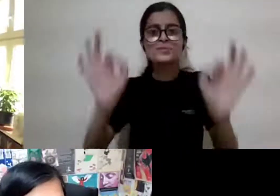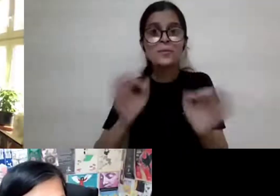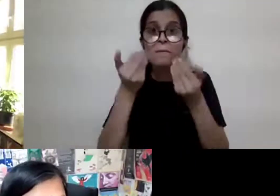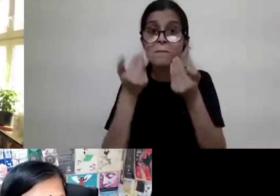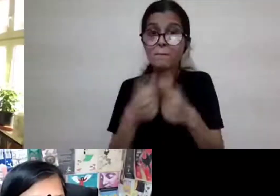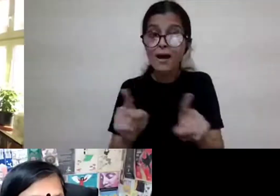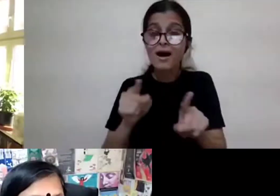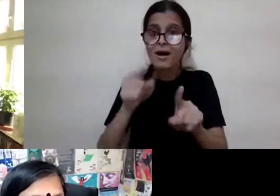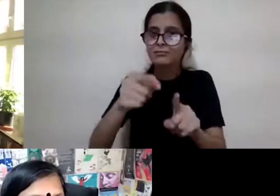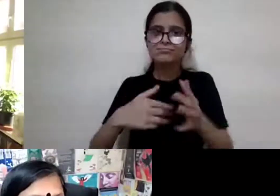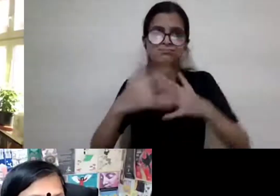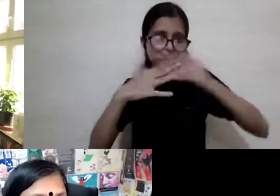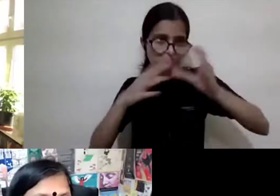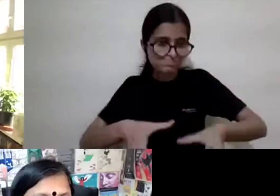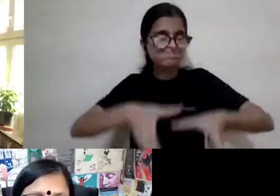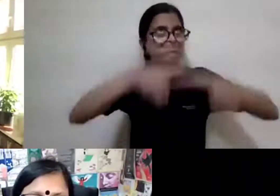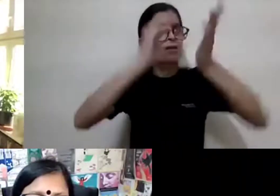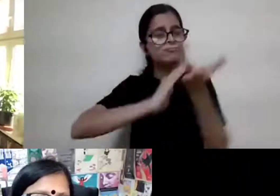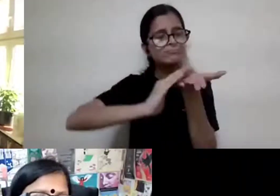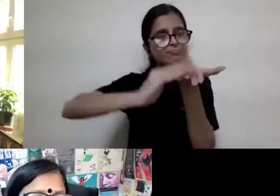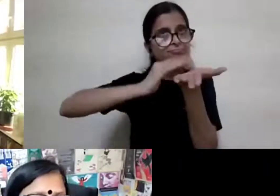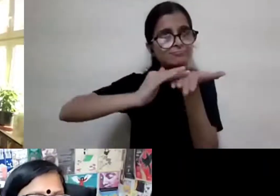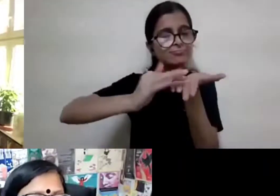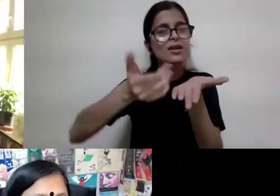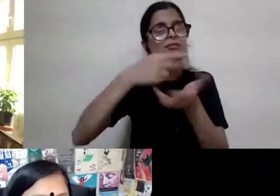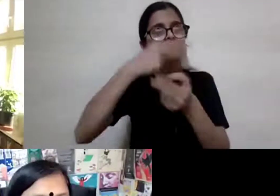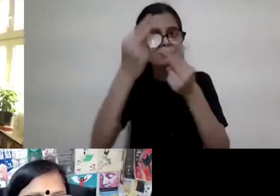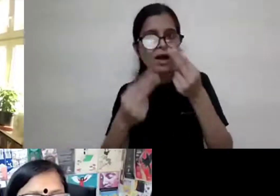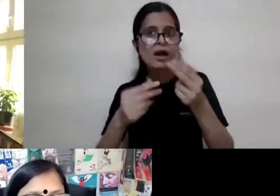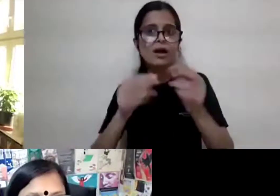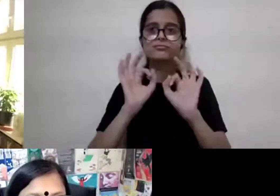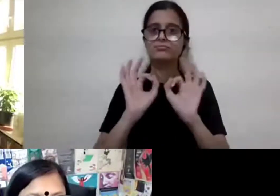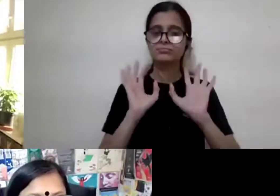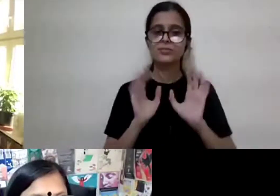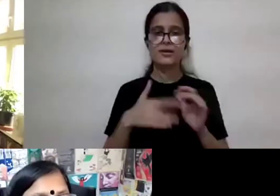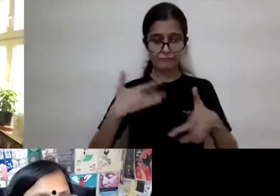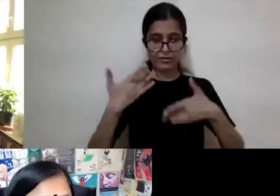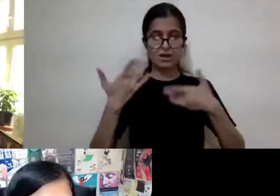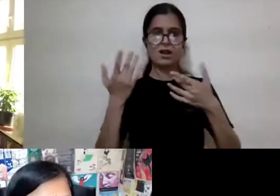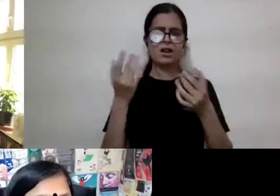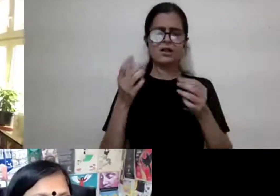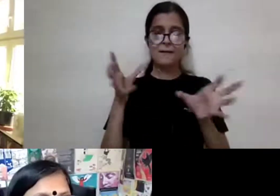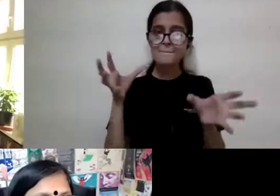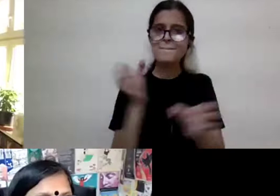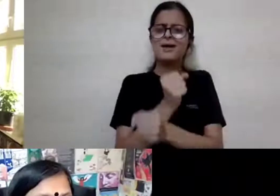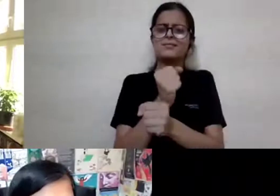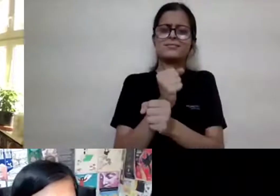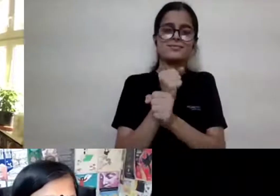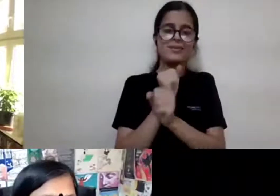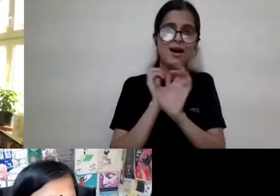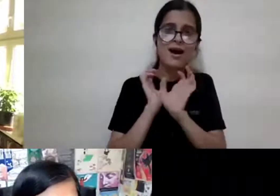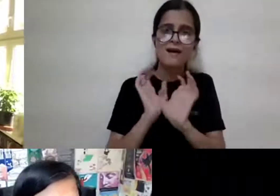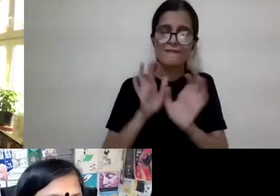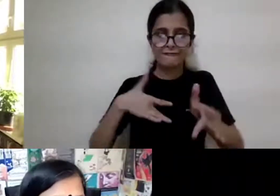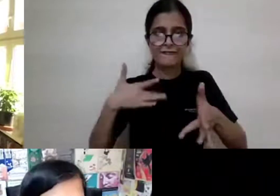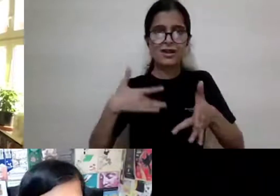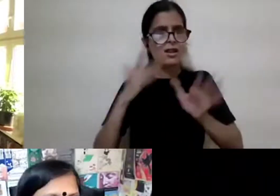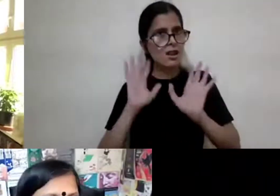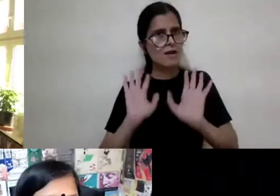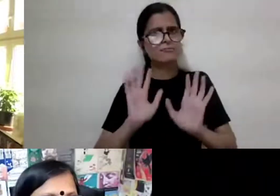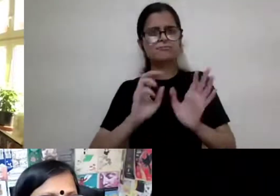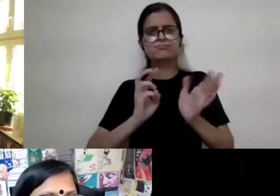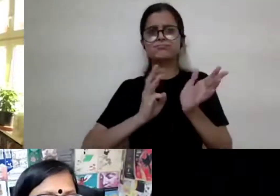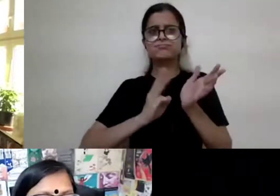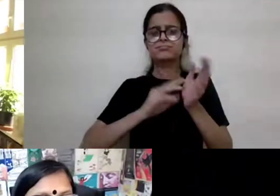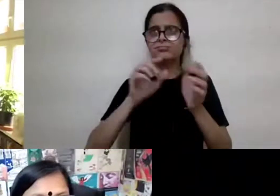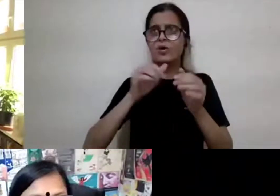and signs. And, these are things that I have always felt to be missing in most museums across